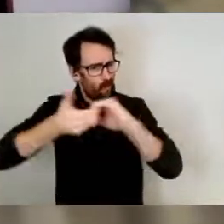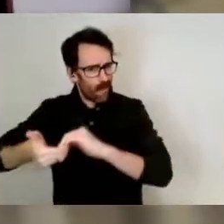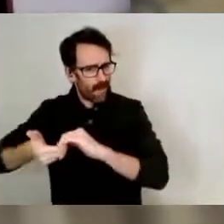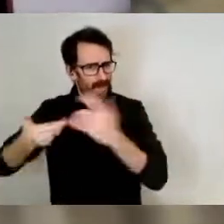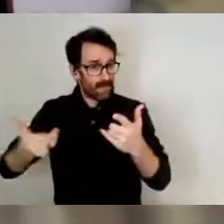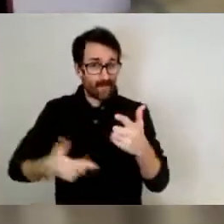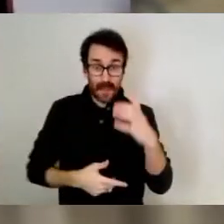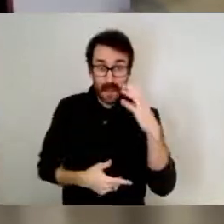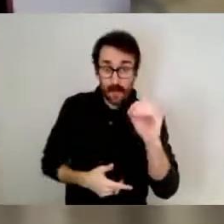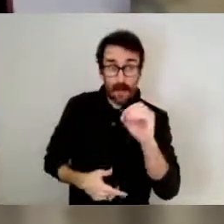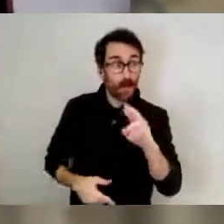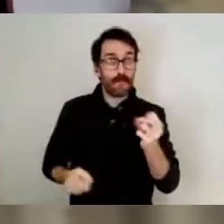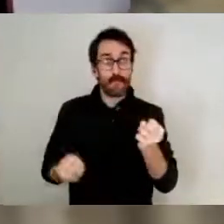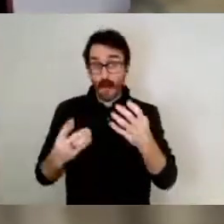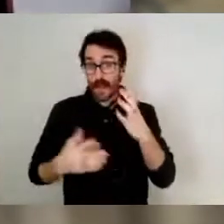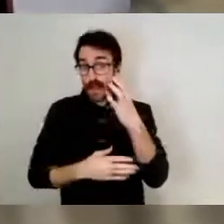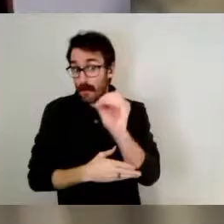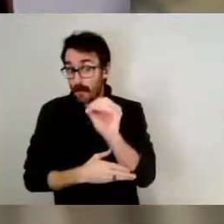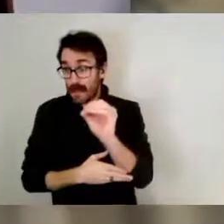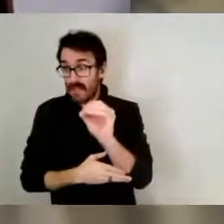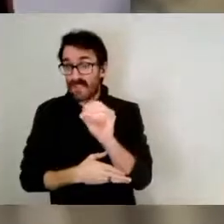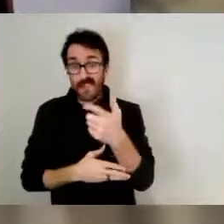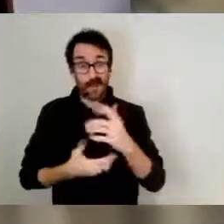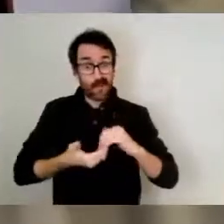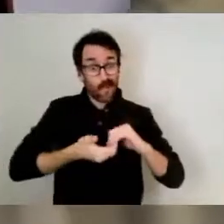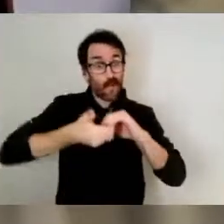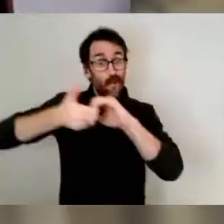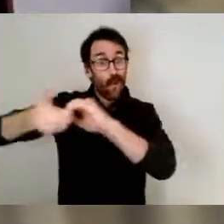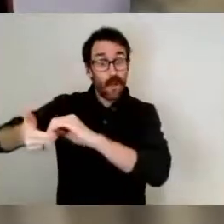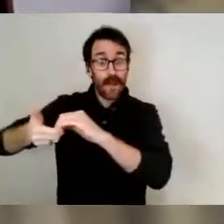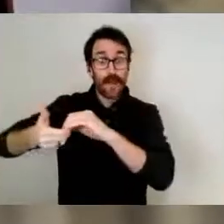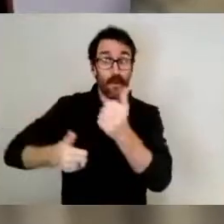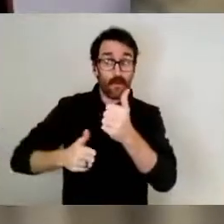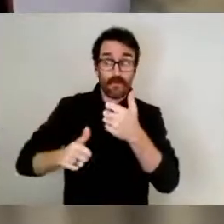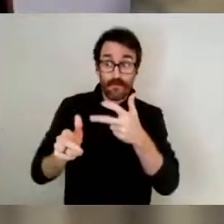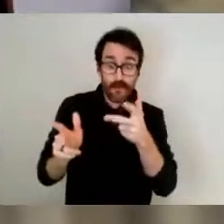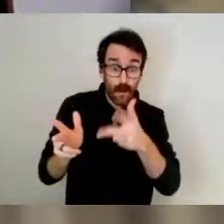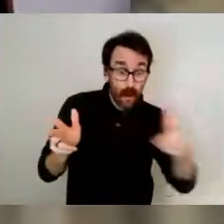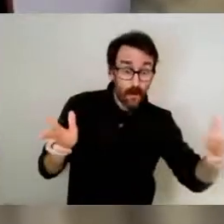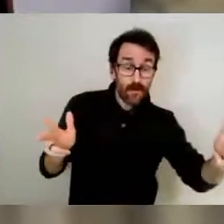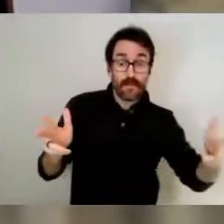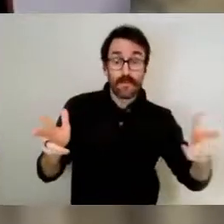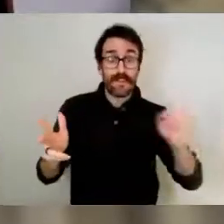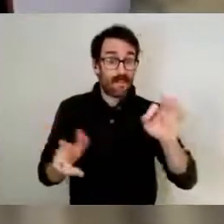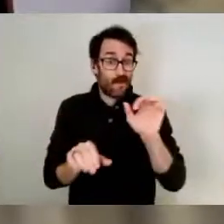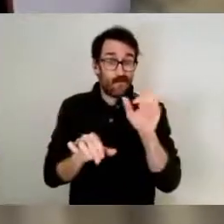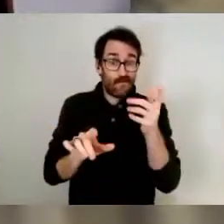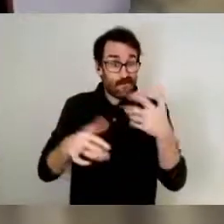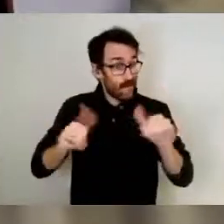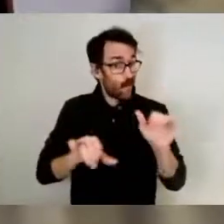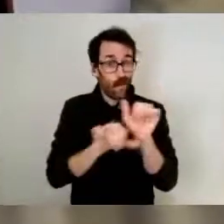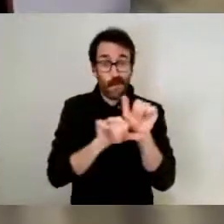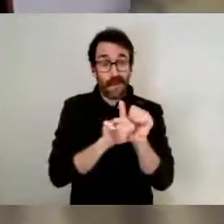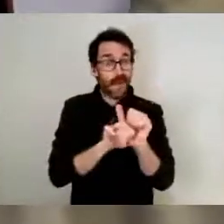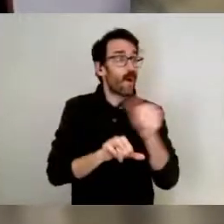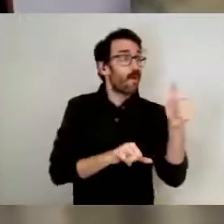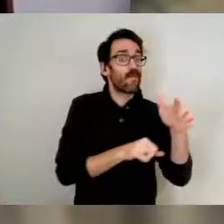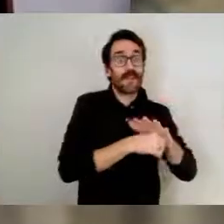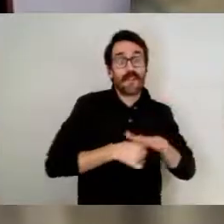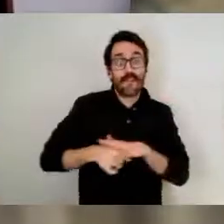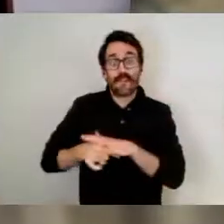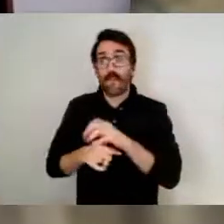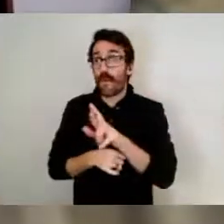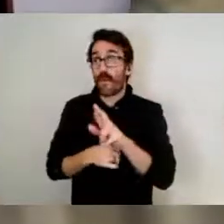to continue to remove people and activities from places like Coventry